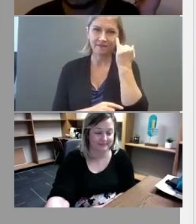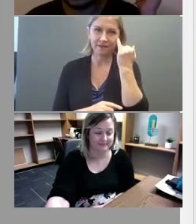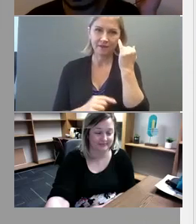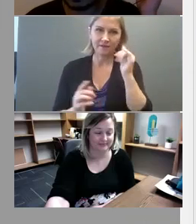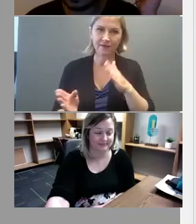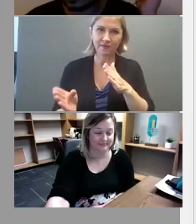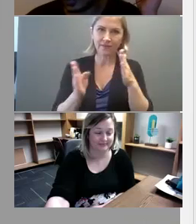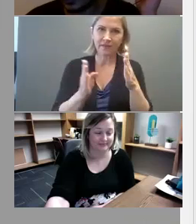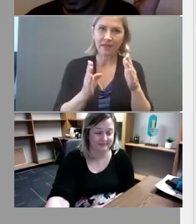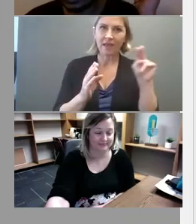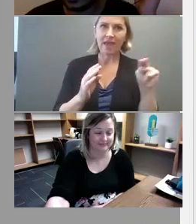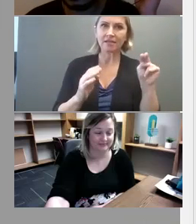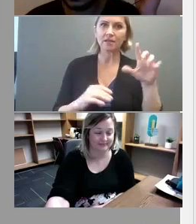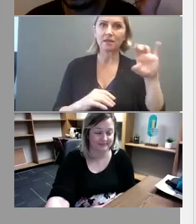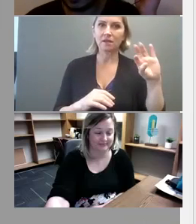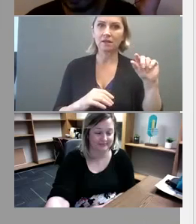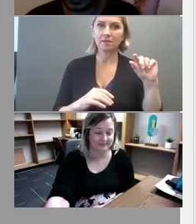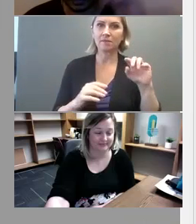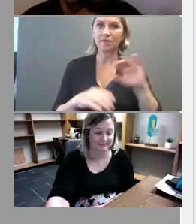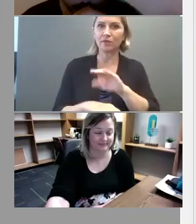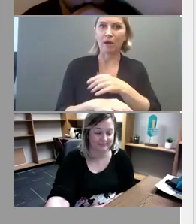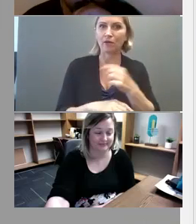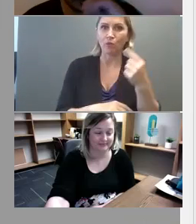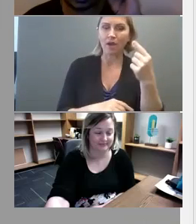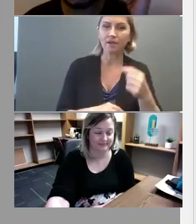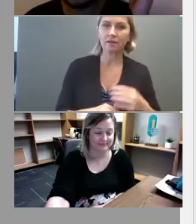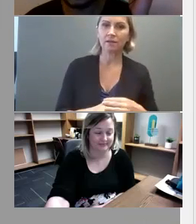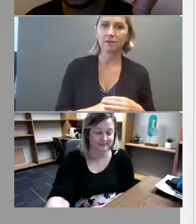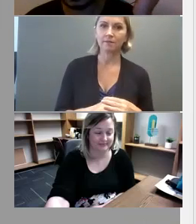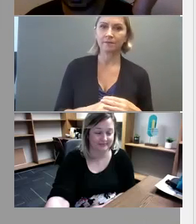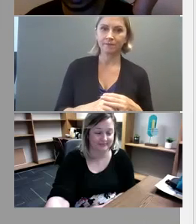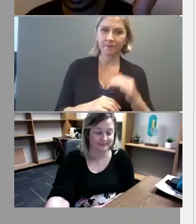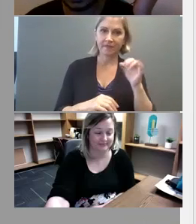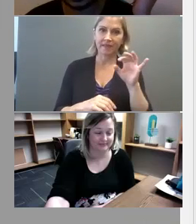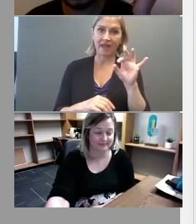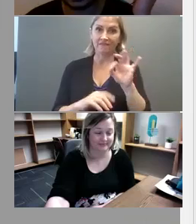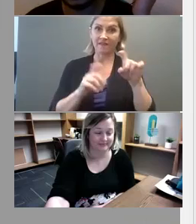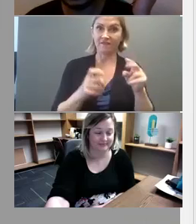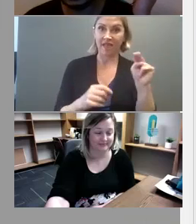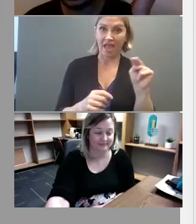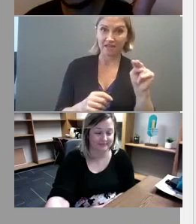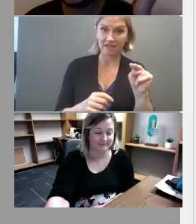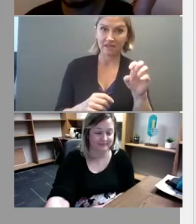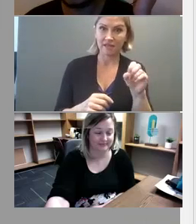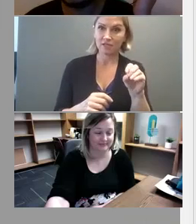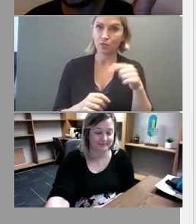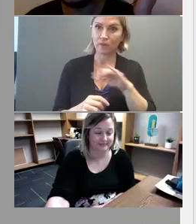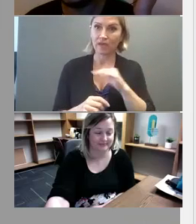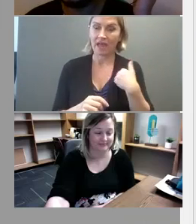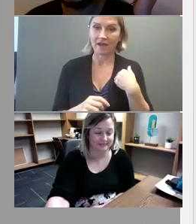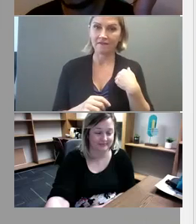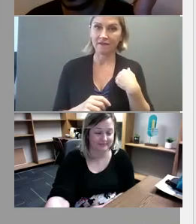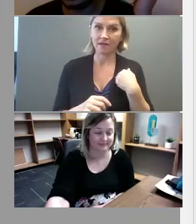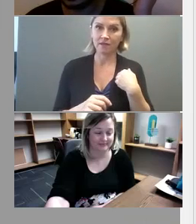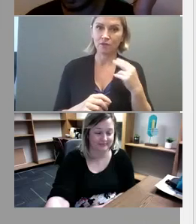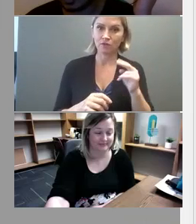we have n to the power of 1 divided by f of n. F of n is this thing. So we have n raised to the power of 1